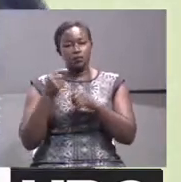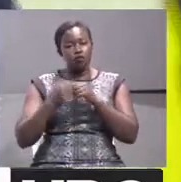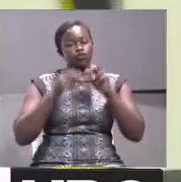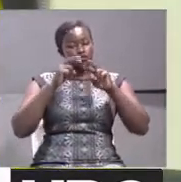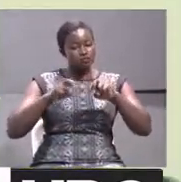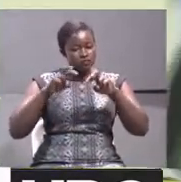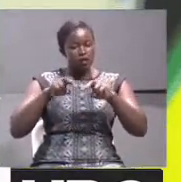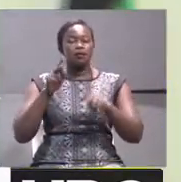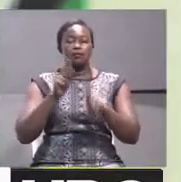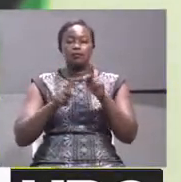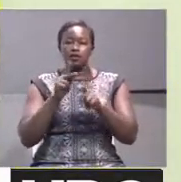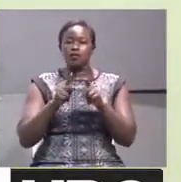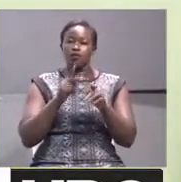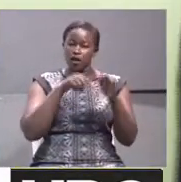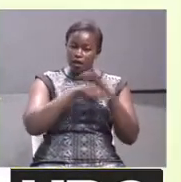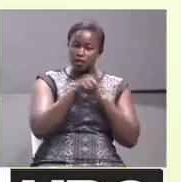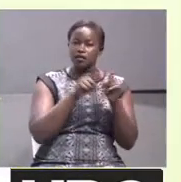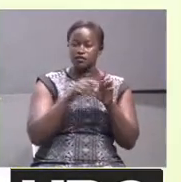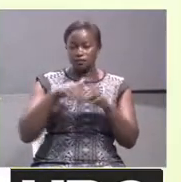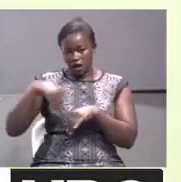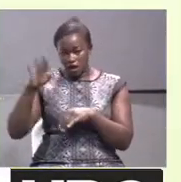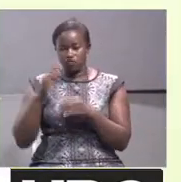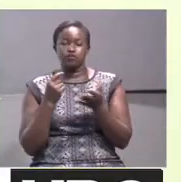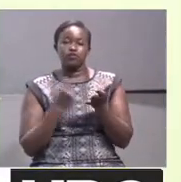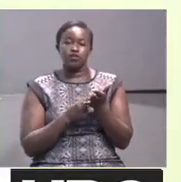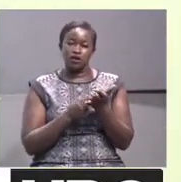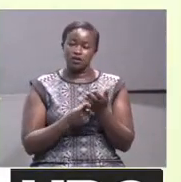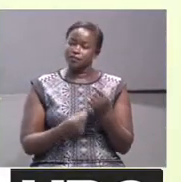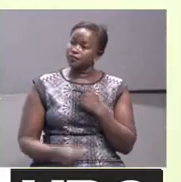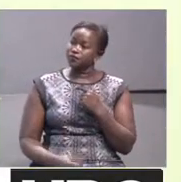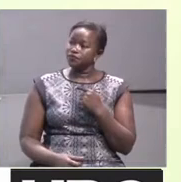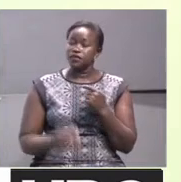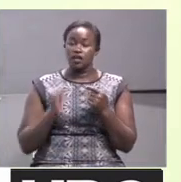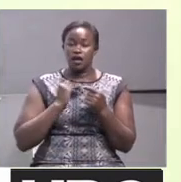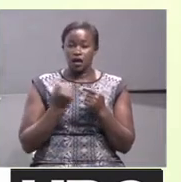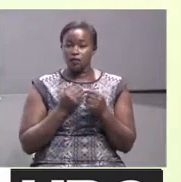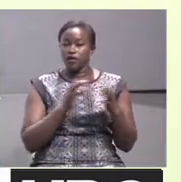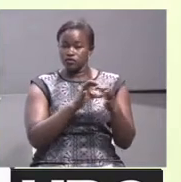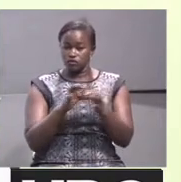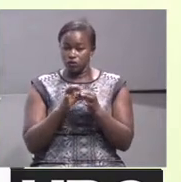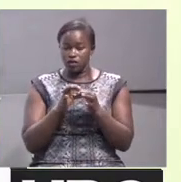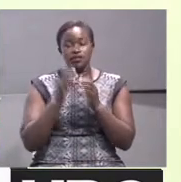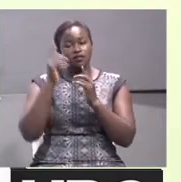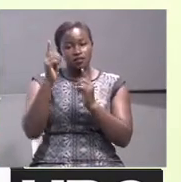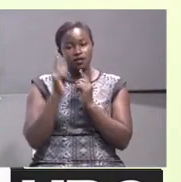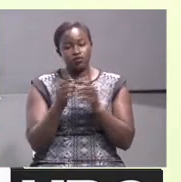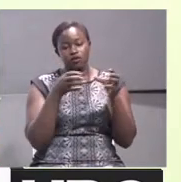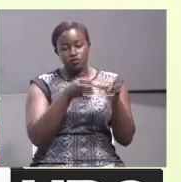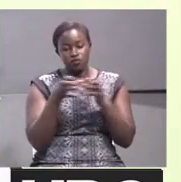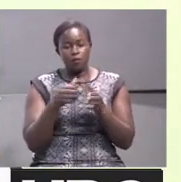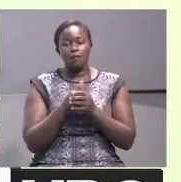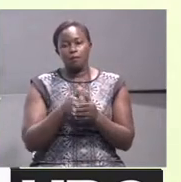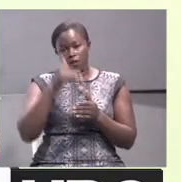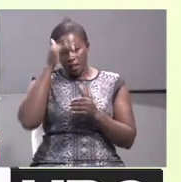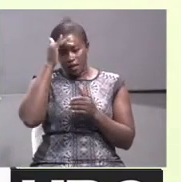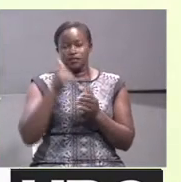those entering and exiting the country. Our joint security agencies of police,